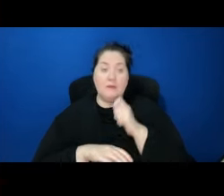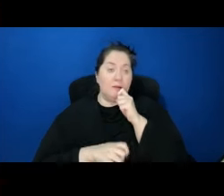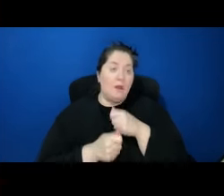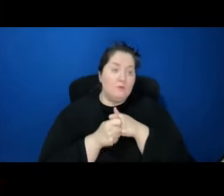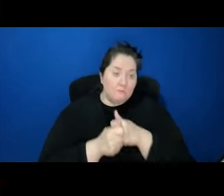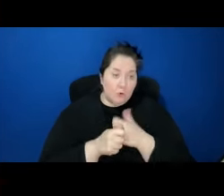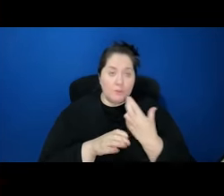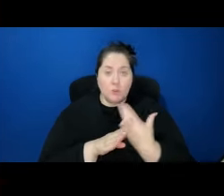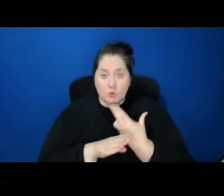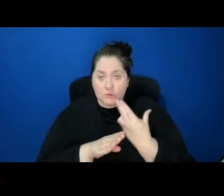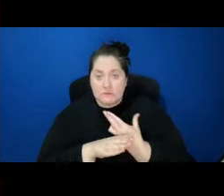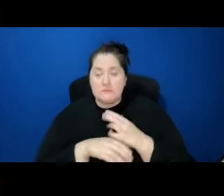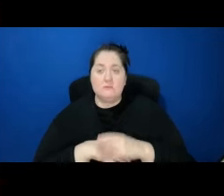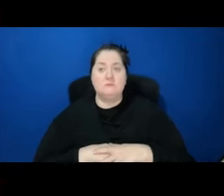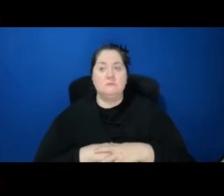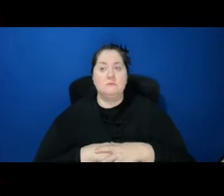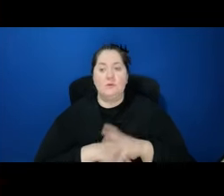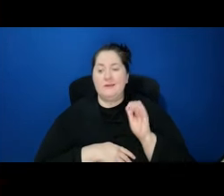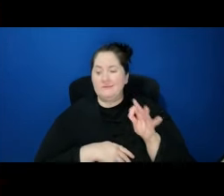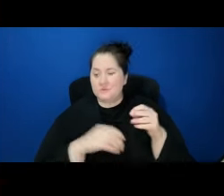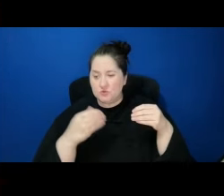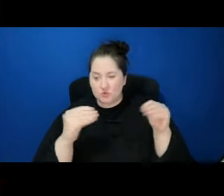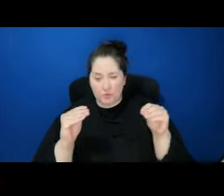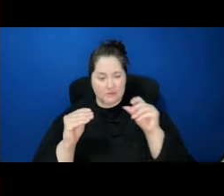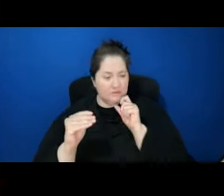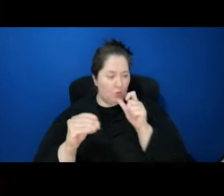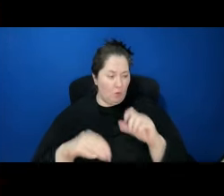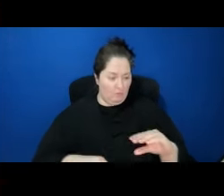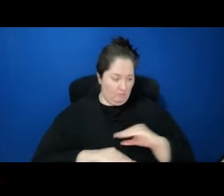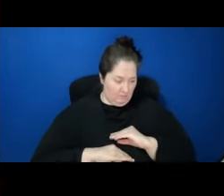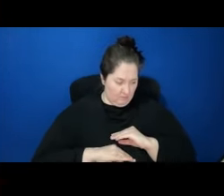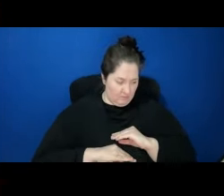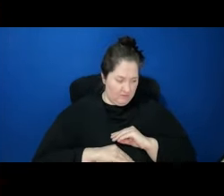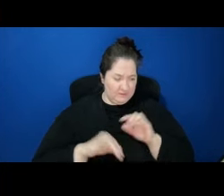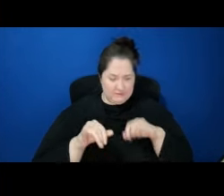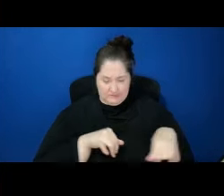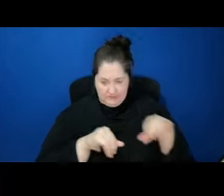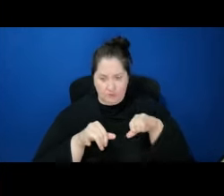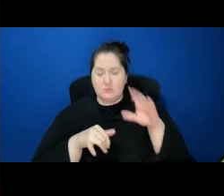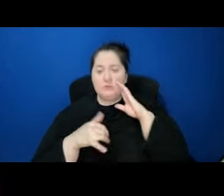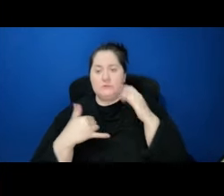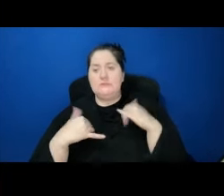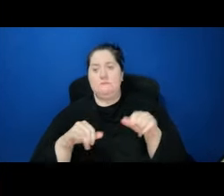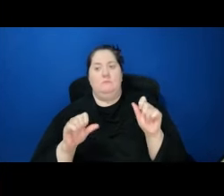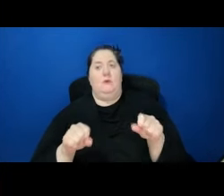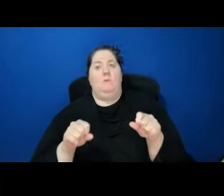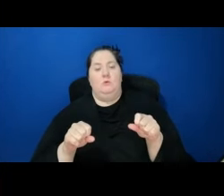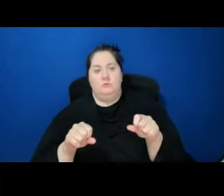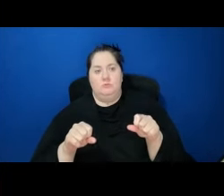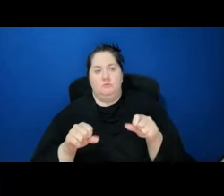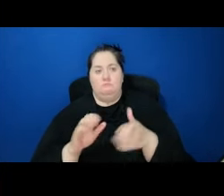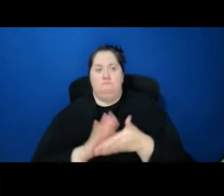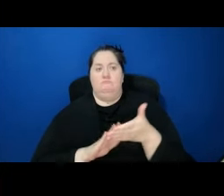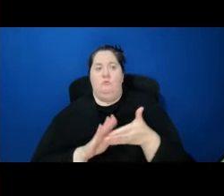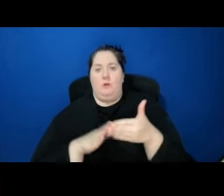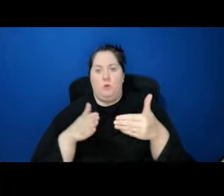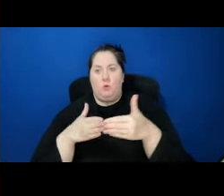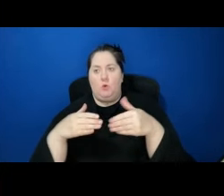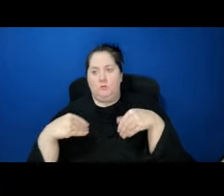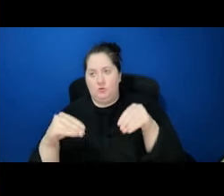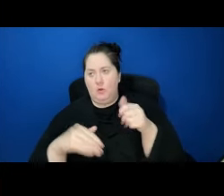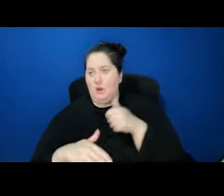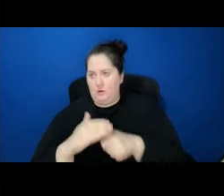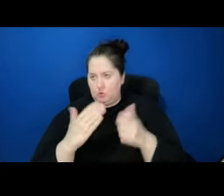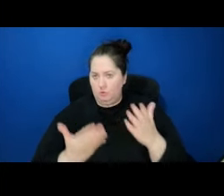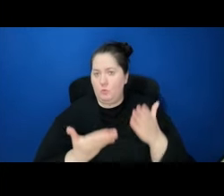uses. So if there are stores that don't meet those standards, they would still be able to operate as corner stores under our